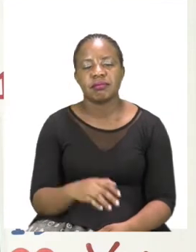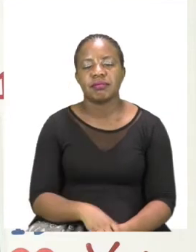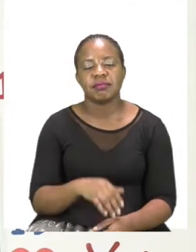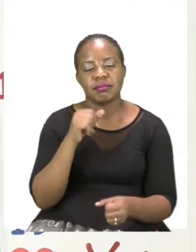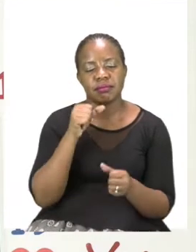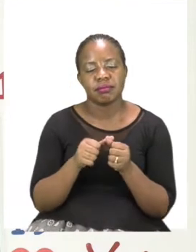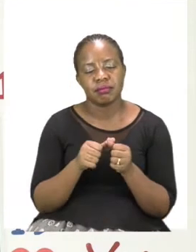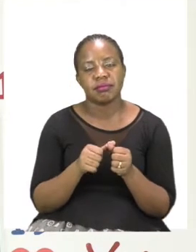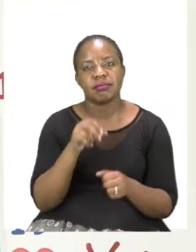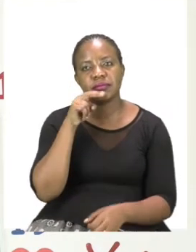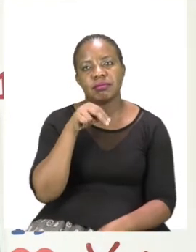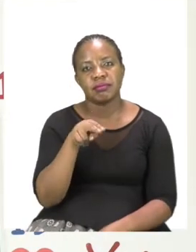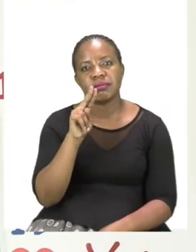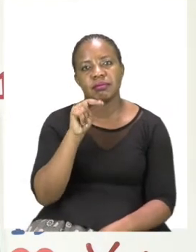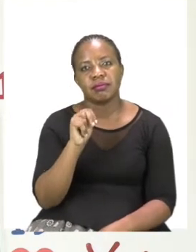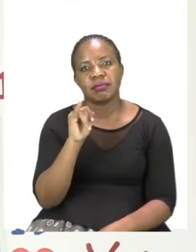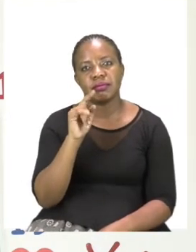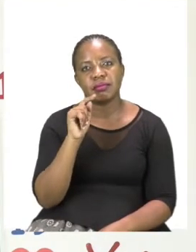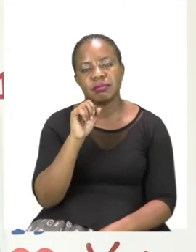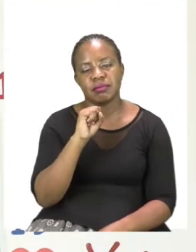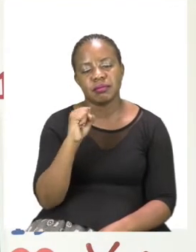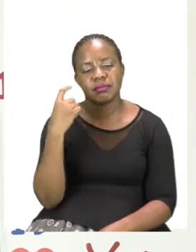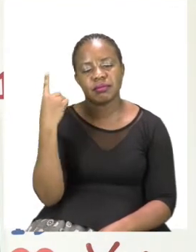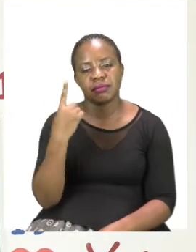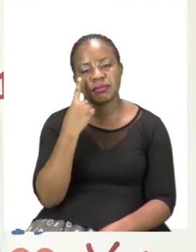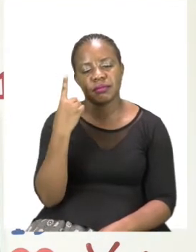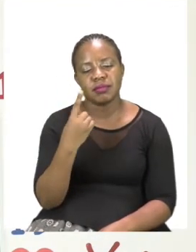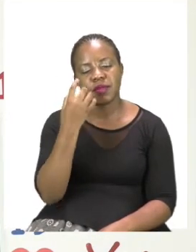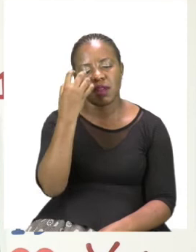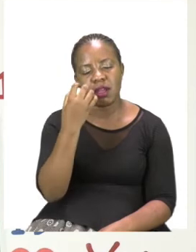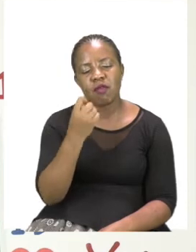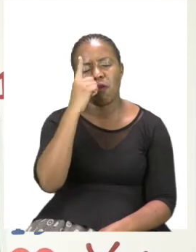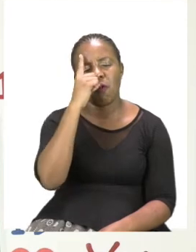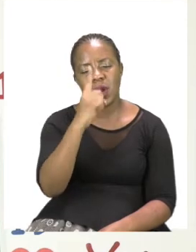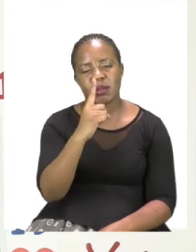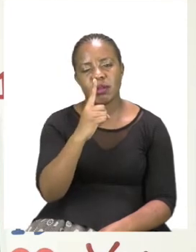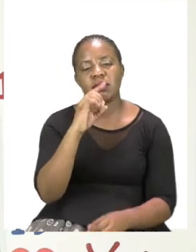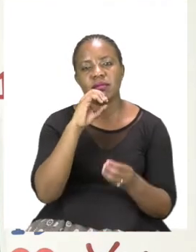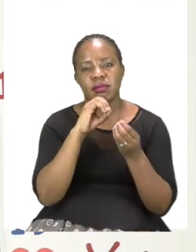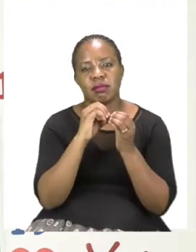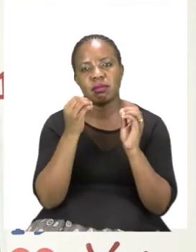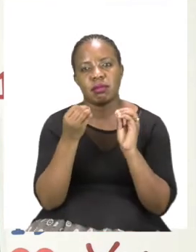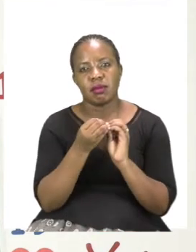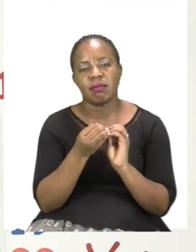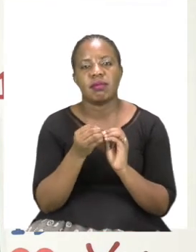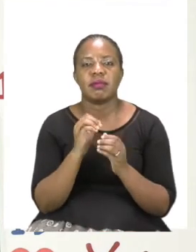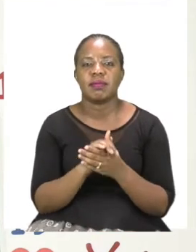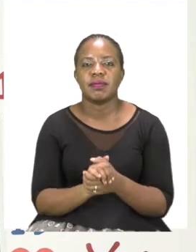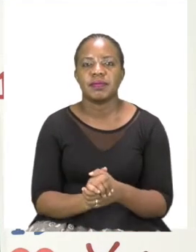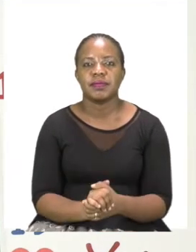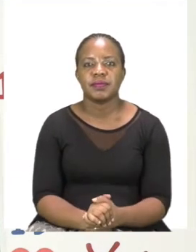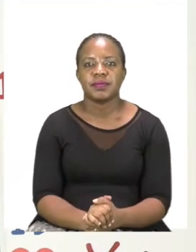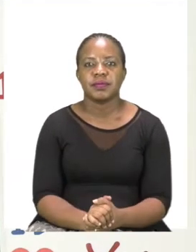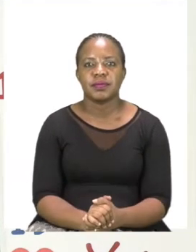number and there are no zeros. So we are going to put our